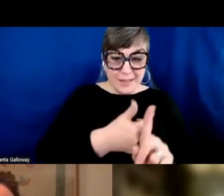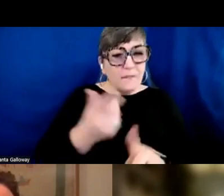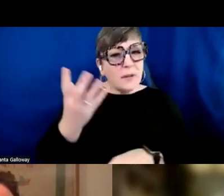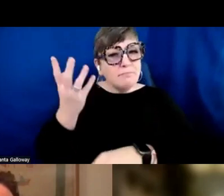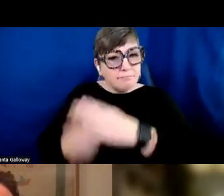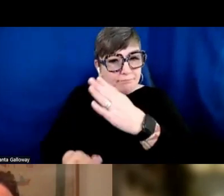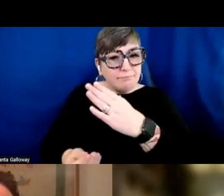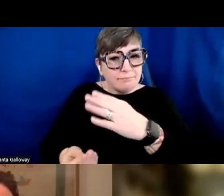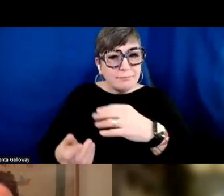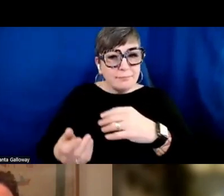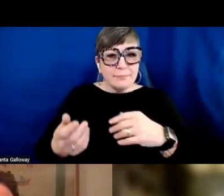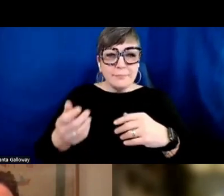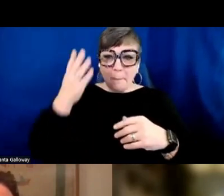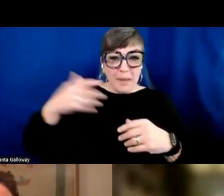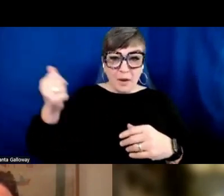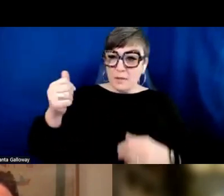classrooms.